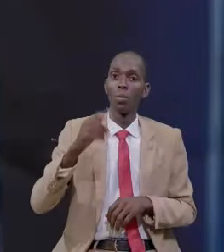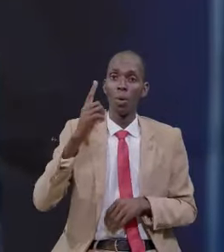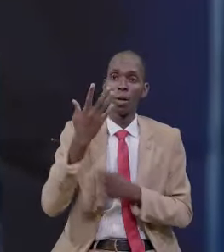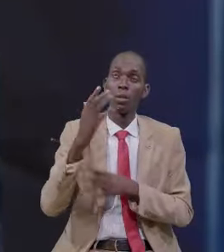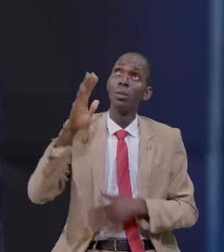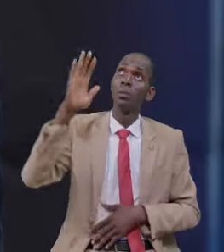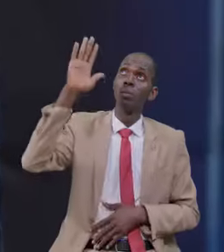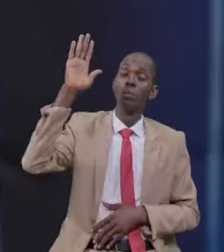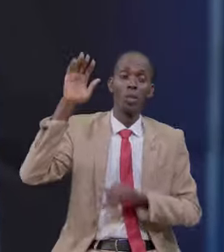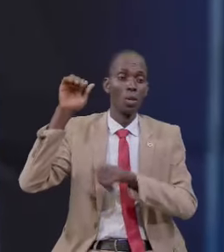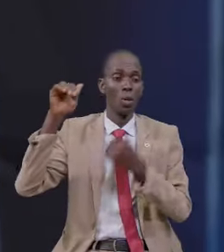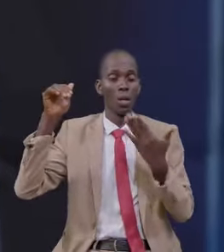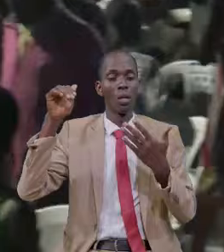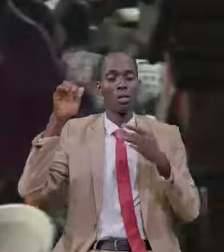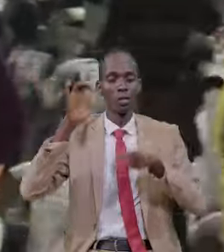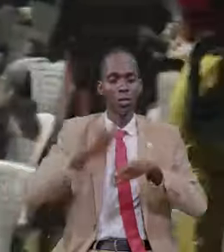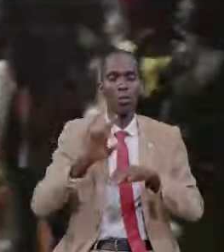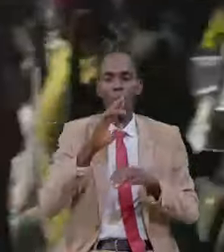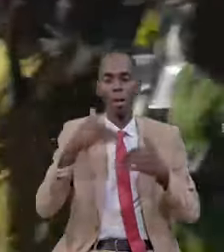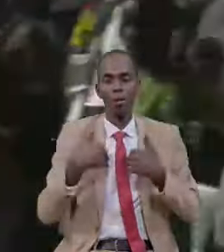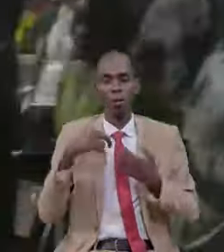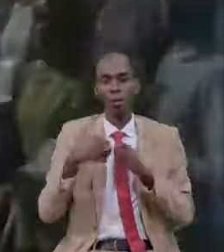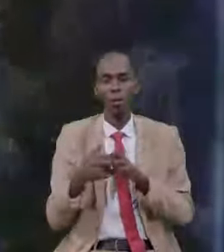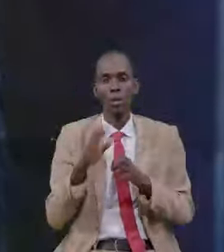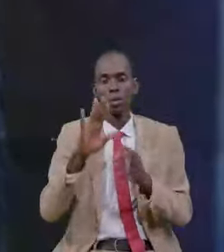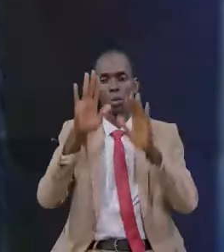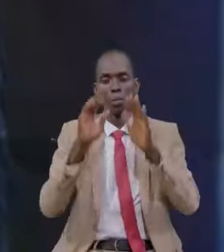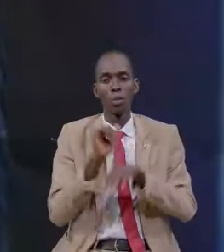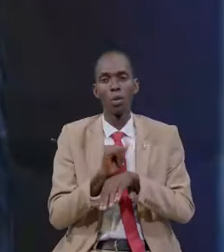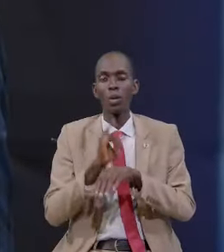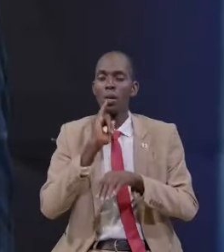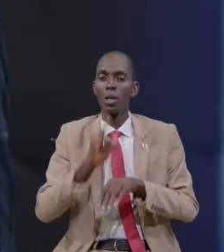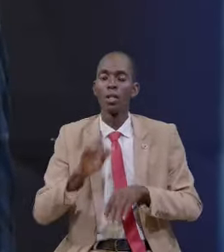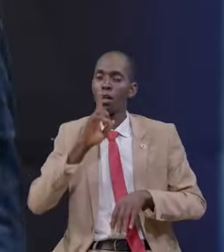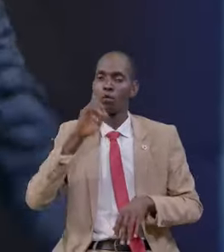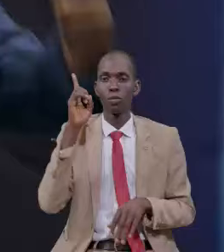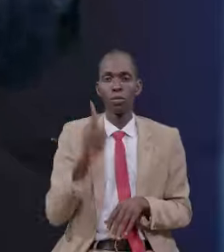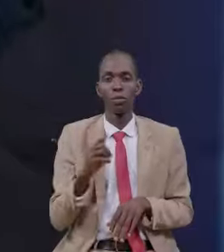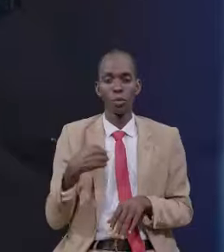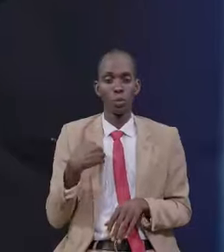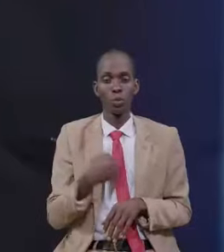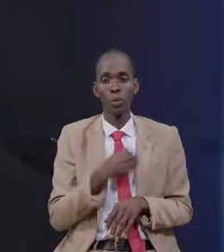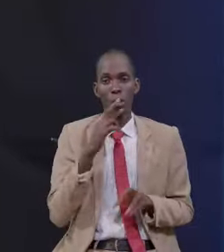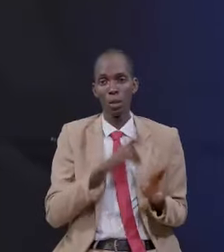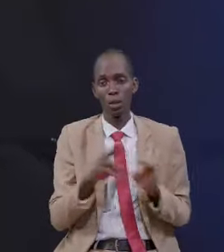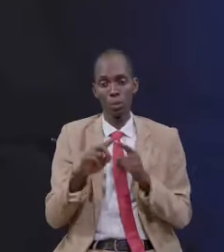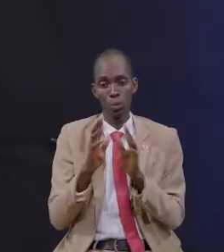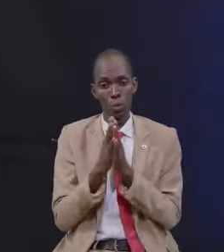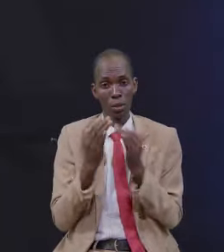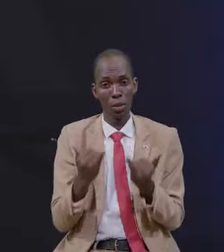Your miracle is guaranteed. We're ready to pray now. Father,